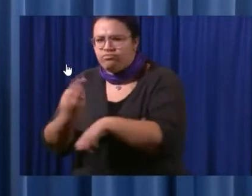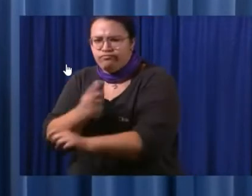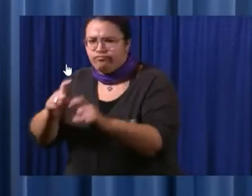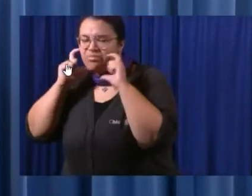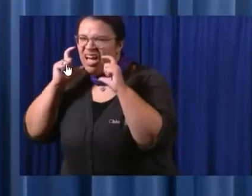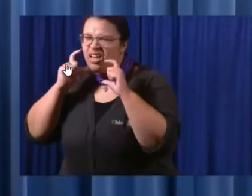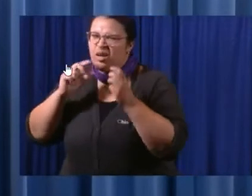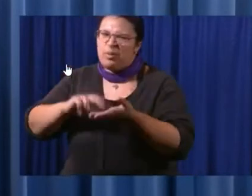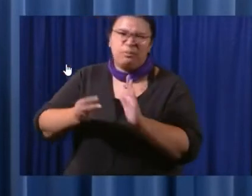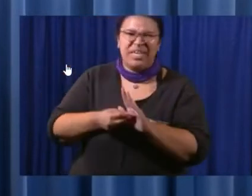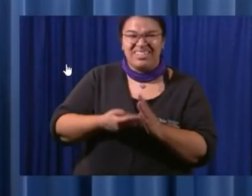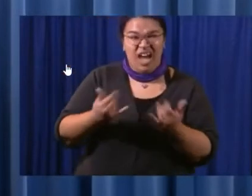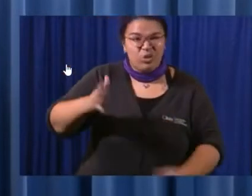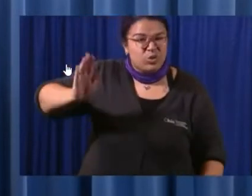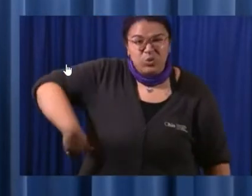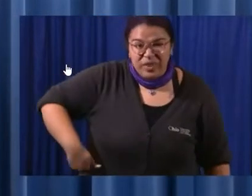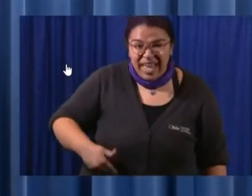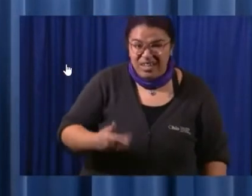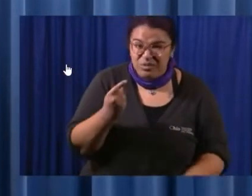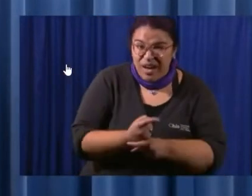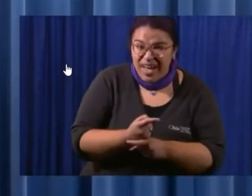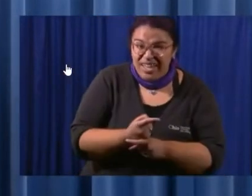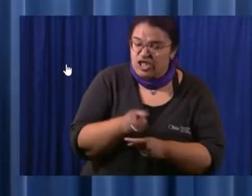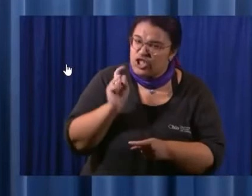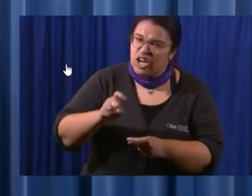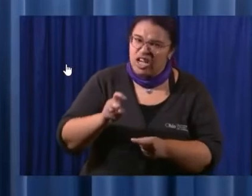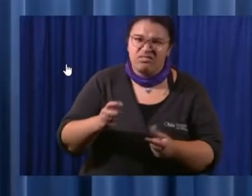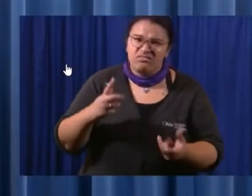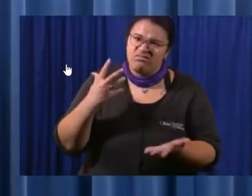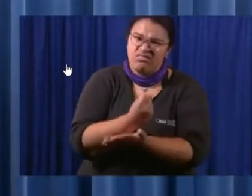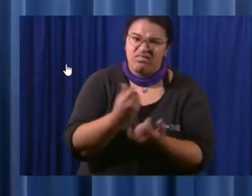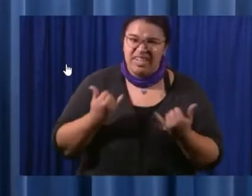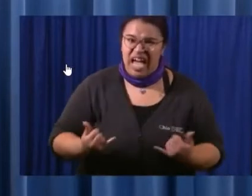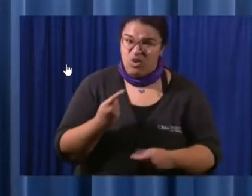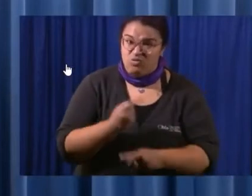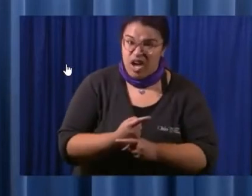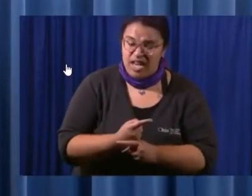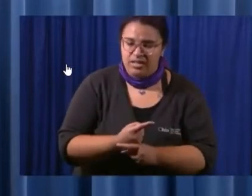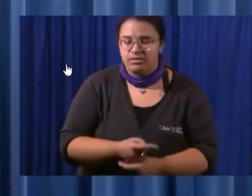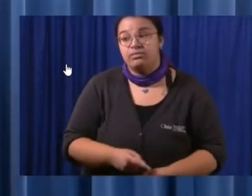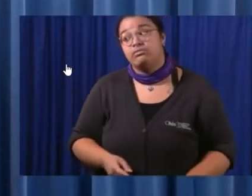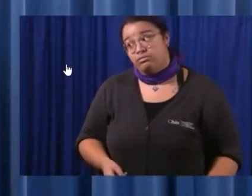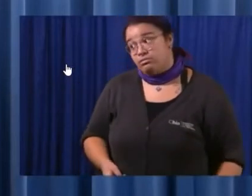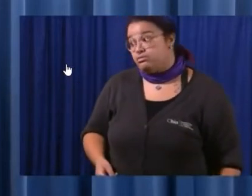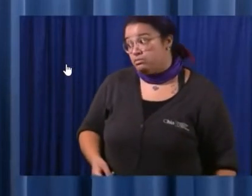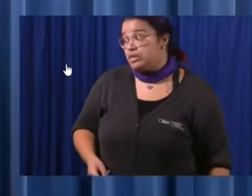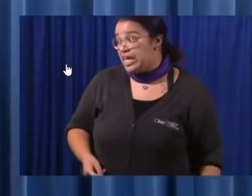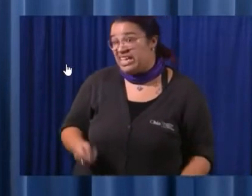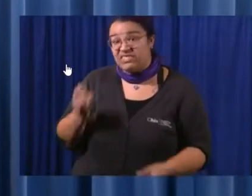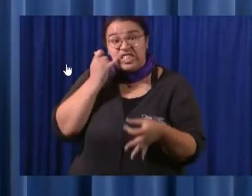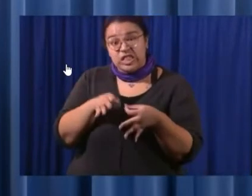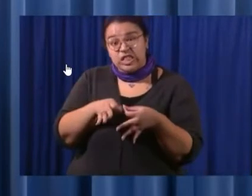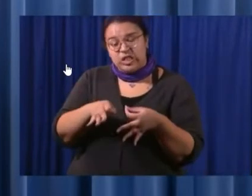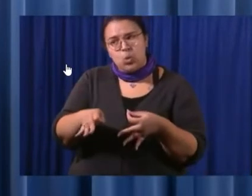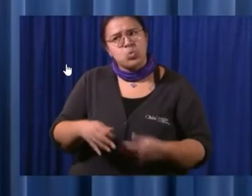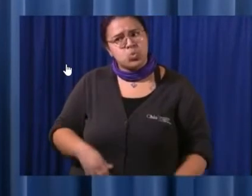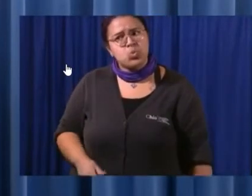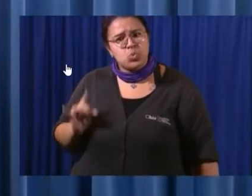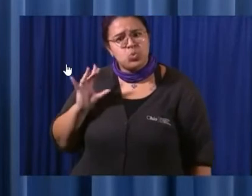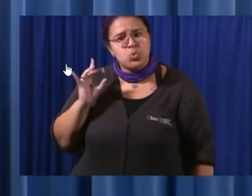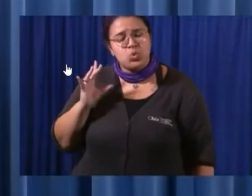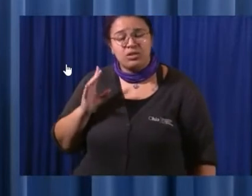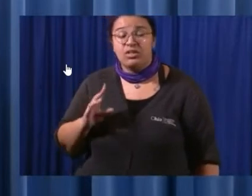The answer is that it is a way of keeping a place from being a hot spot. And so my message, if you're yellow, if you're